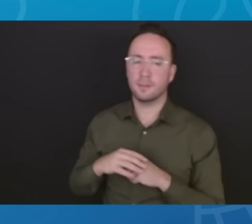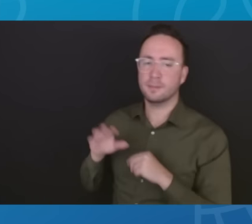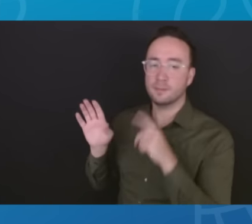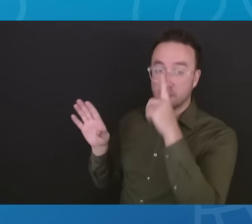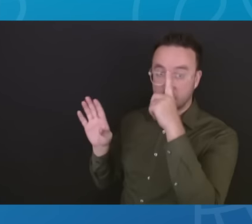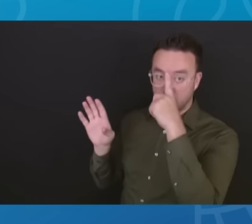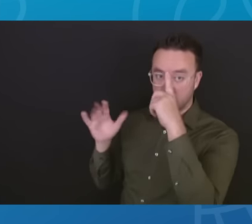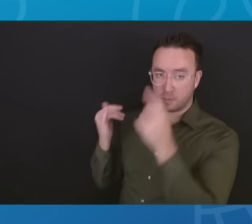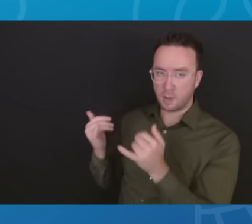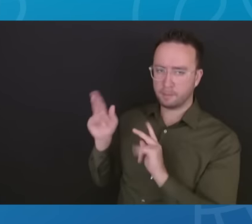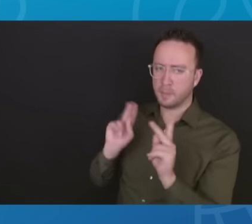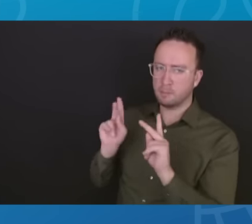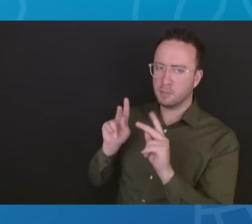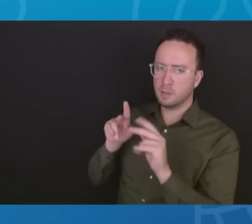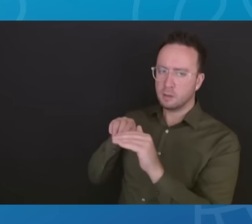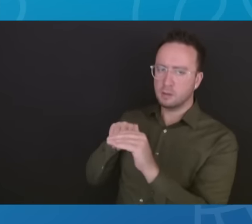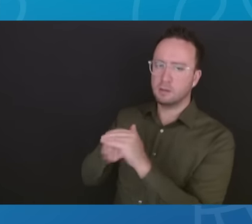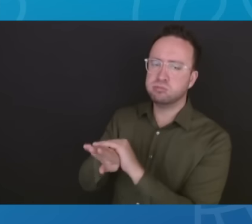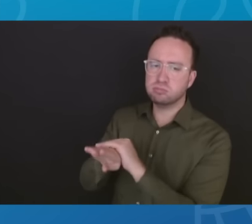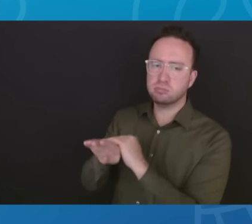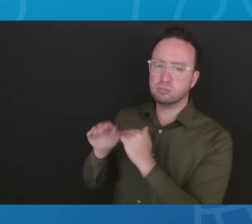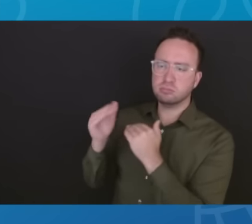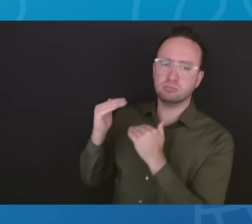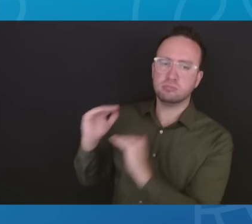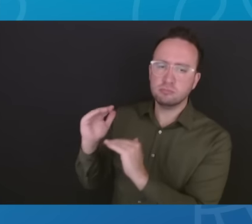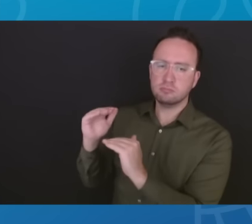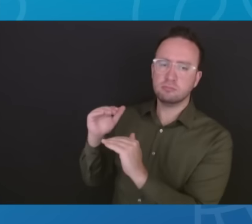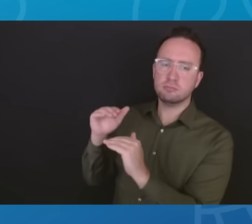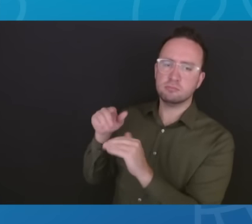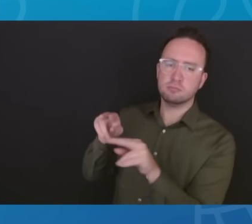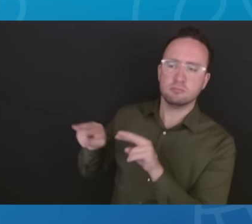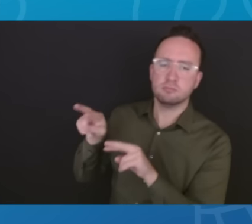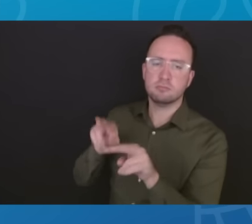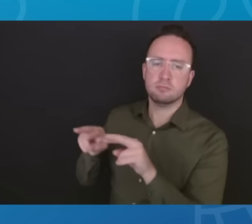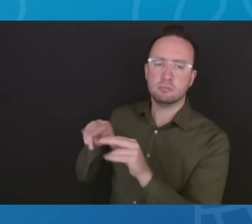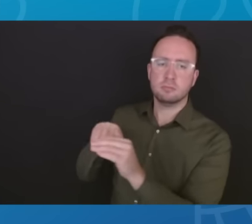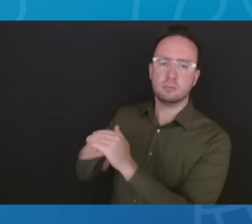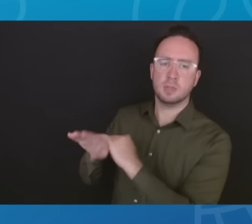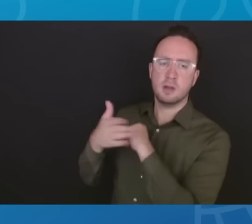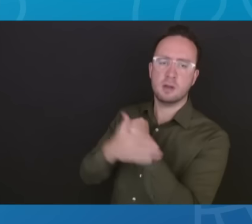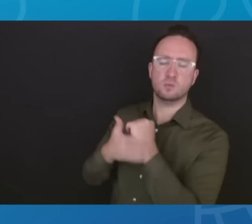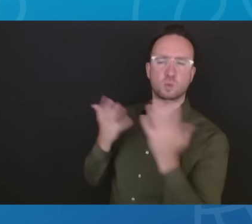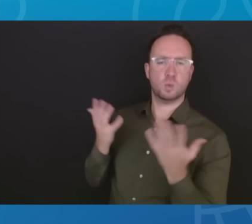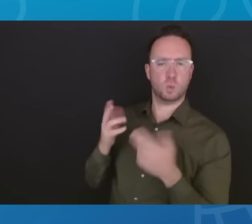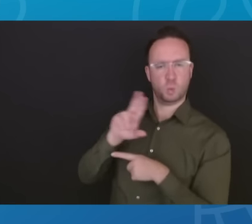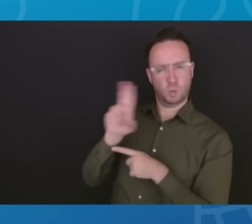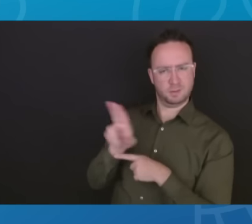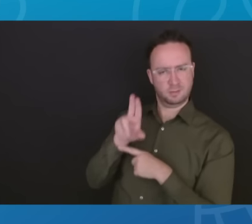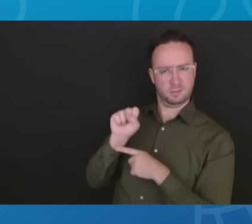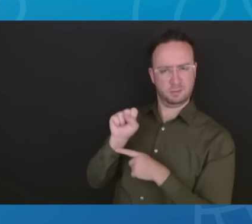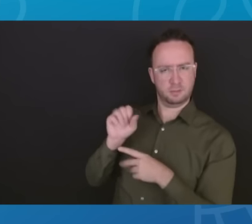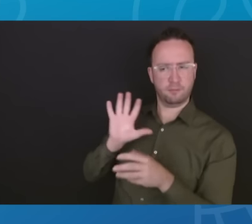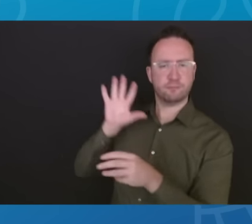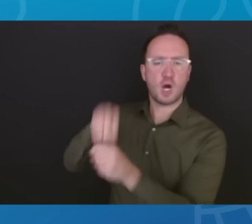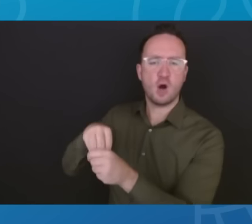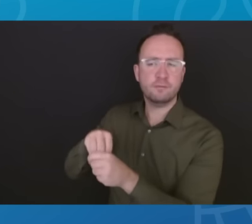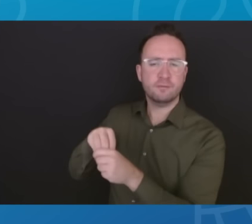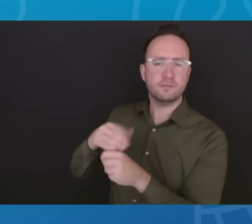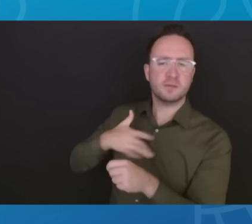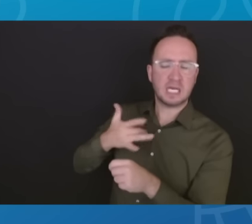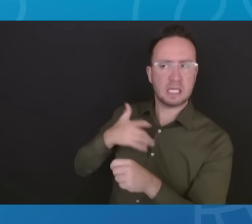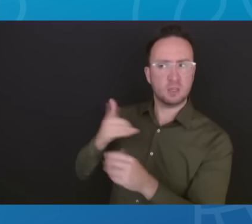anything beyond limited incursion? I don't want to forecast what's going to happen, which I think I'd have to do to get into that. What I can tell